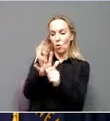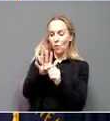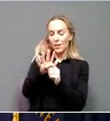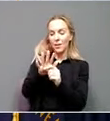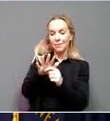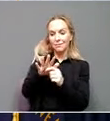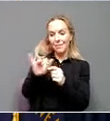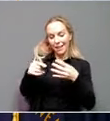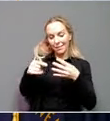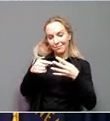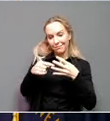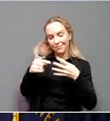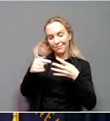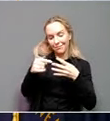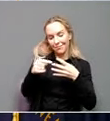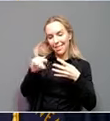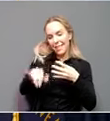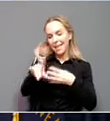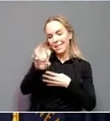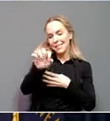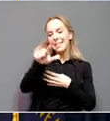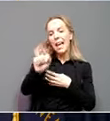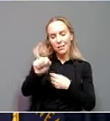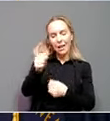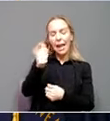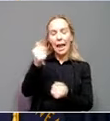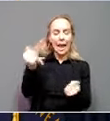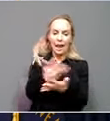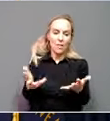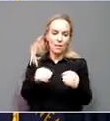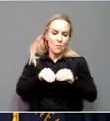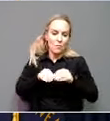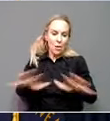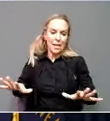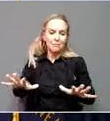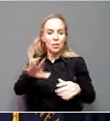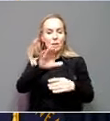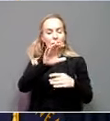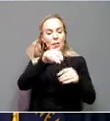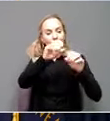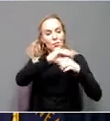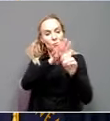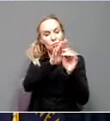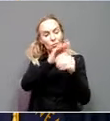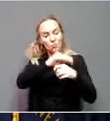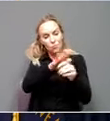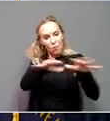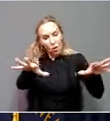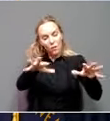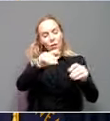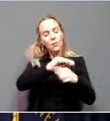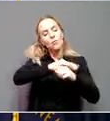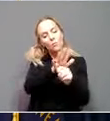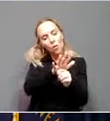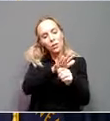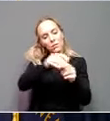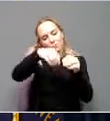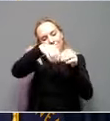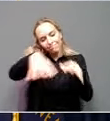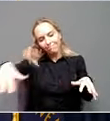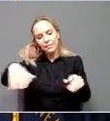but especially in Kentucky, is that everything is Delta. And my hope is that maybe Delta is the most severe thing that we see, but we